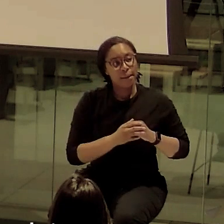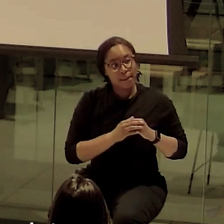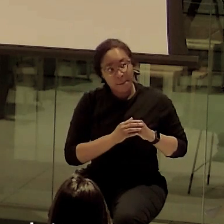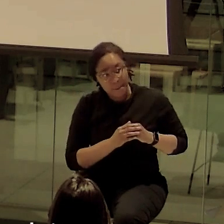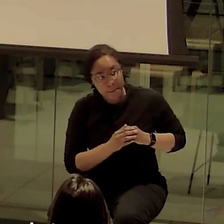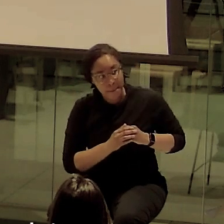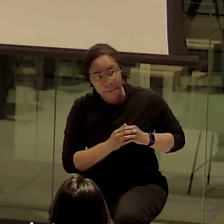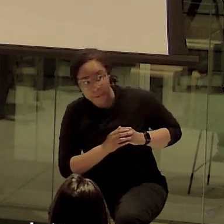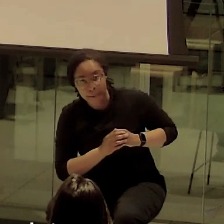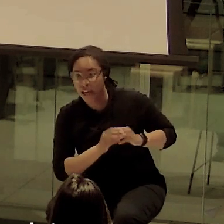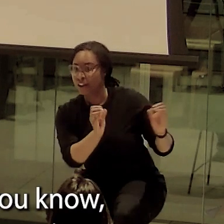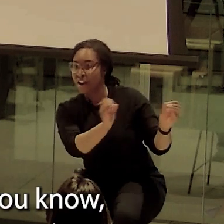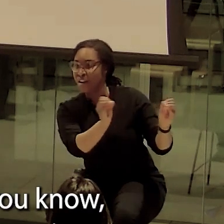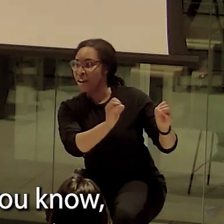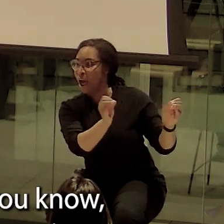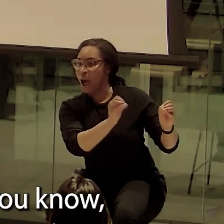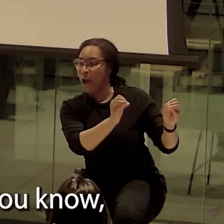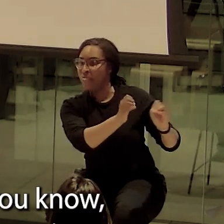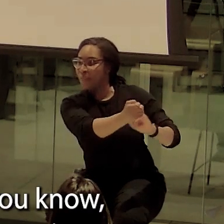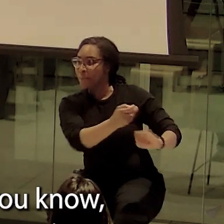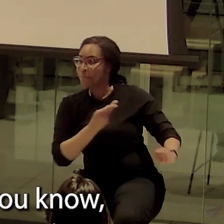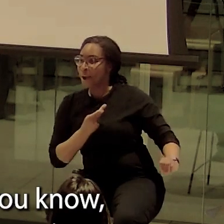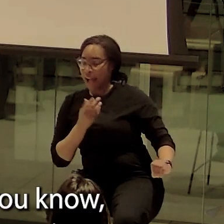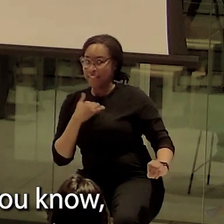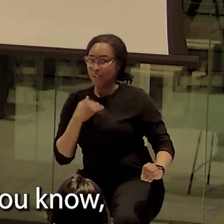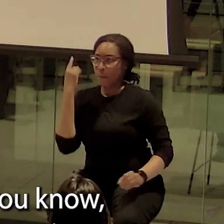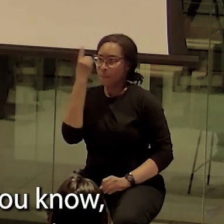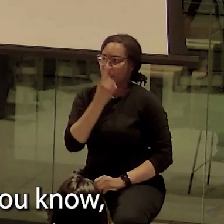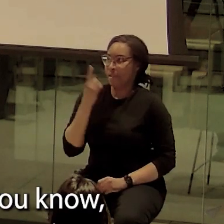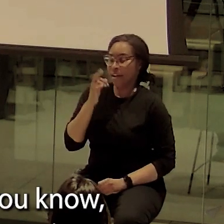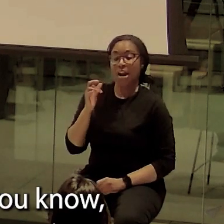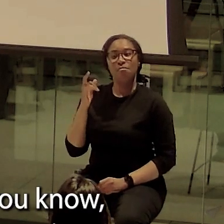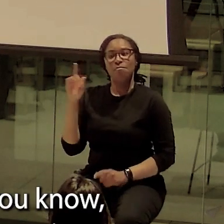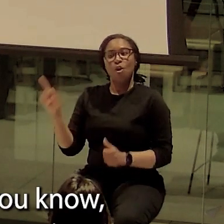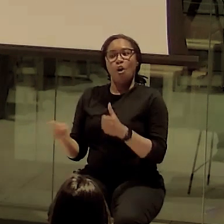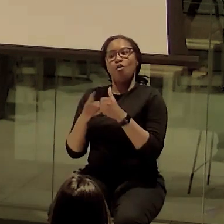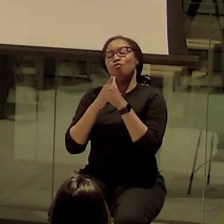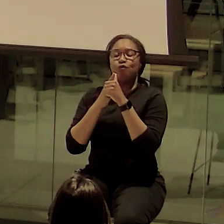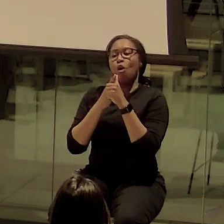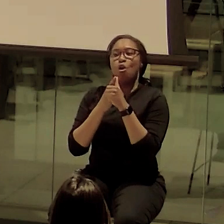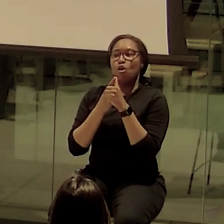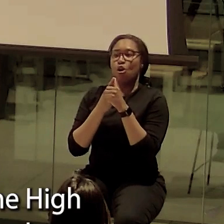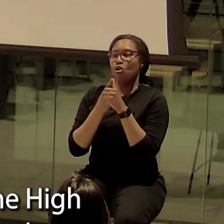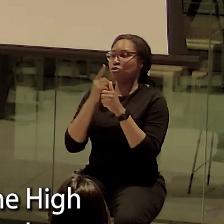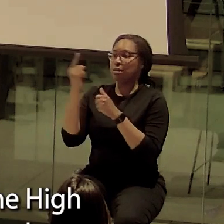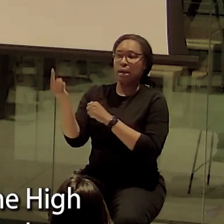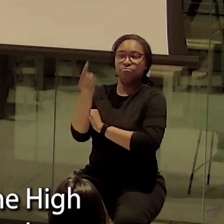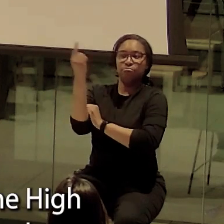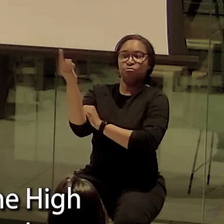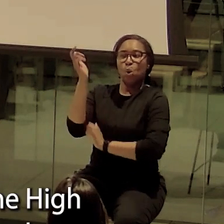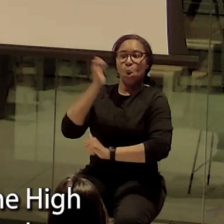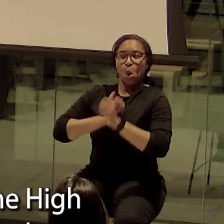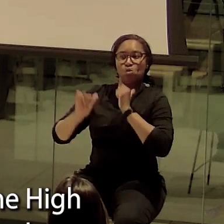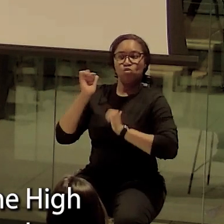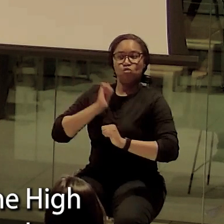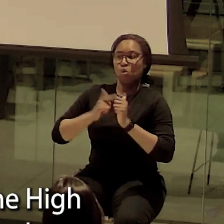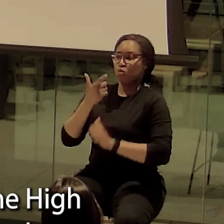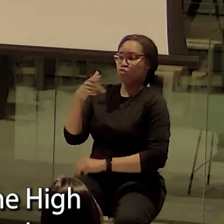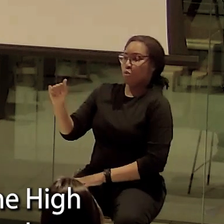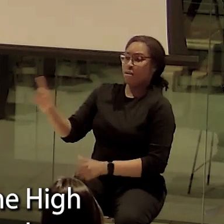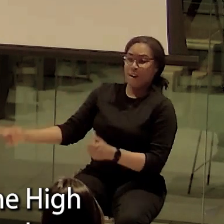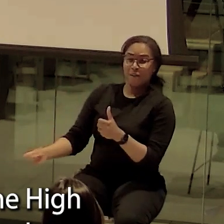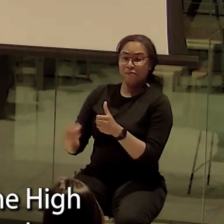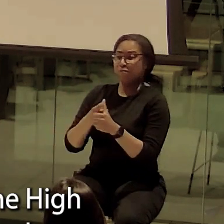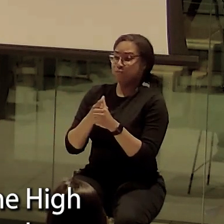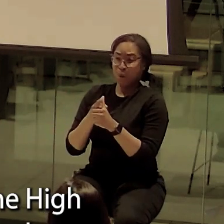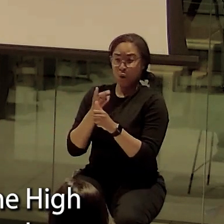So I had to kind of think through it. And I was thinking about this. You know, this is her first solo show in Georgia. She'd never had a solo. I mean, in her whole career, the